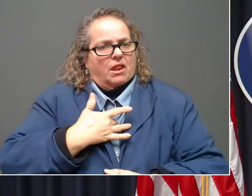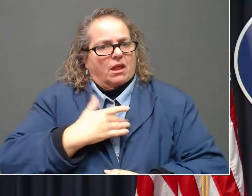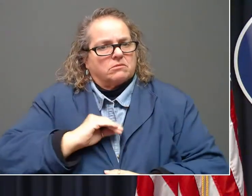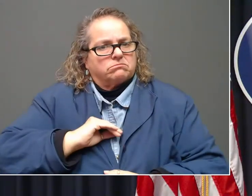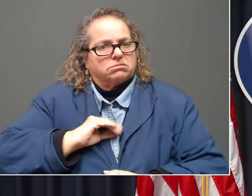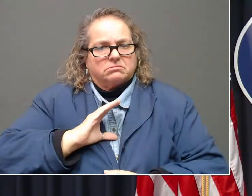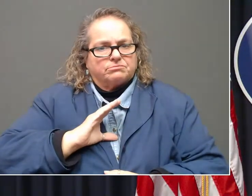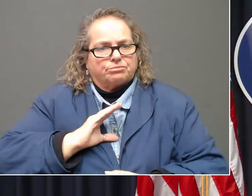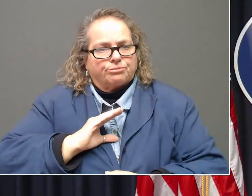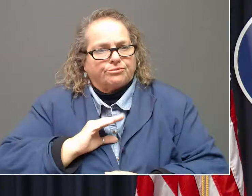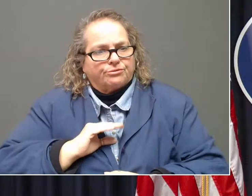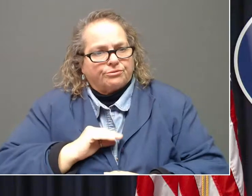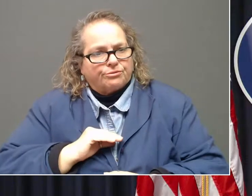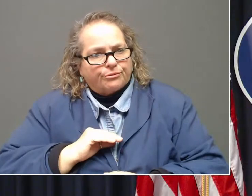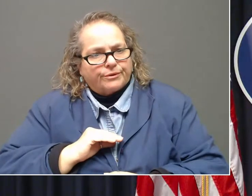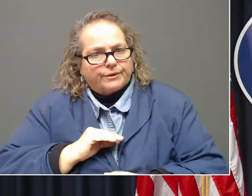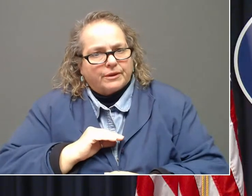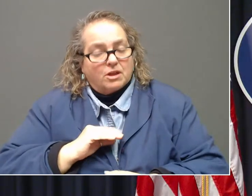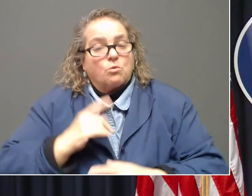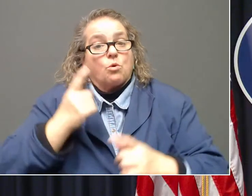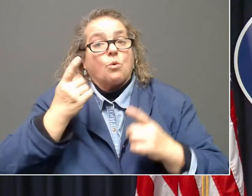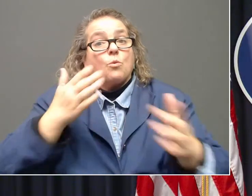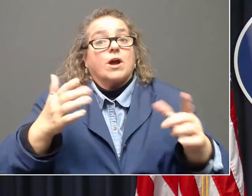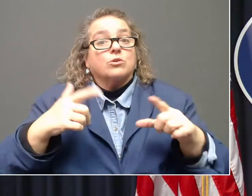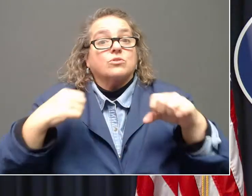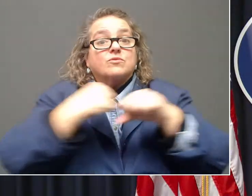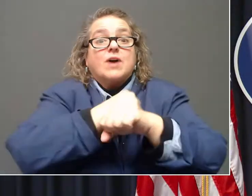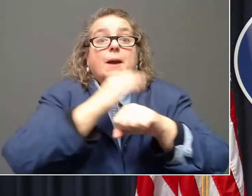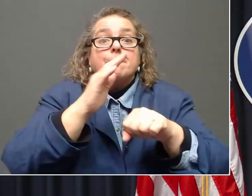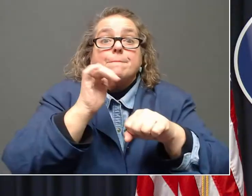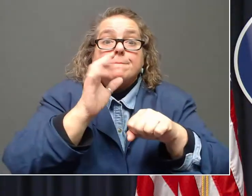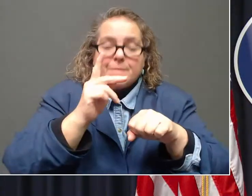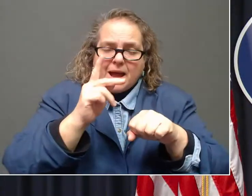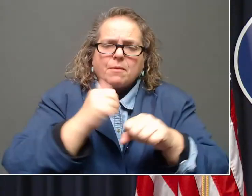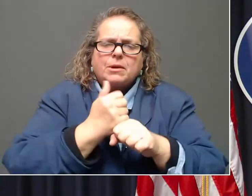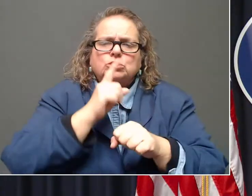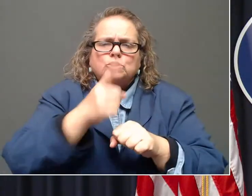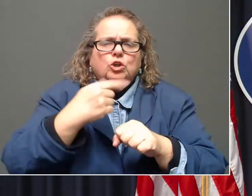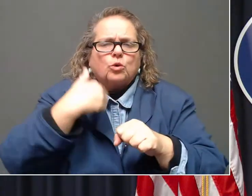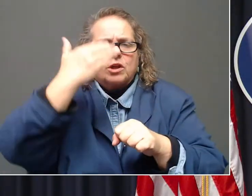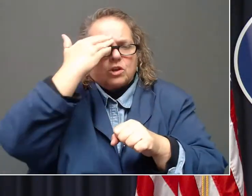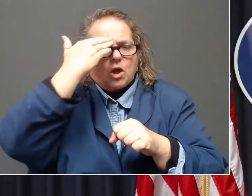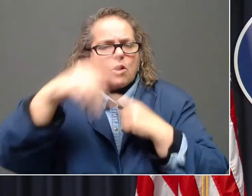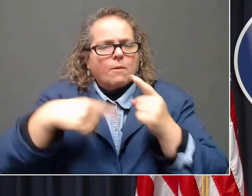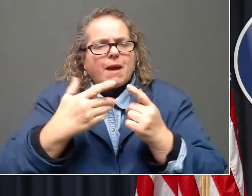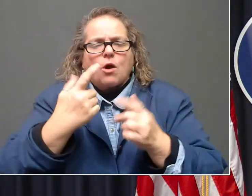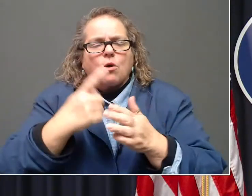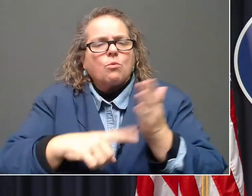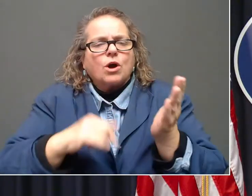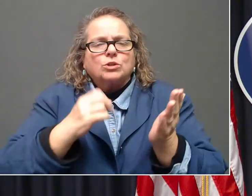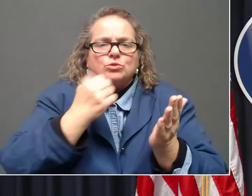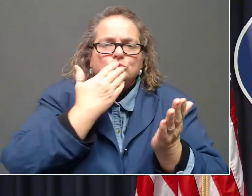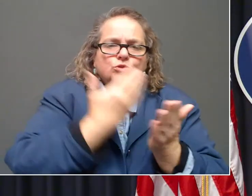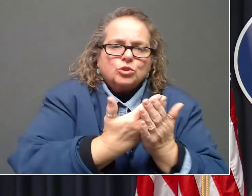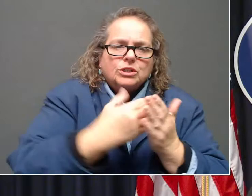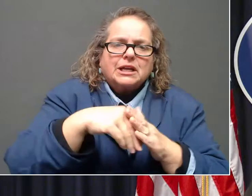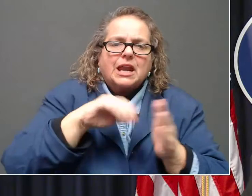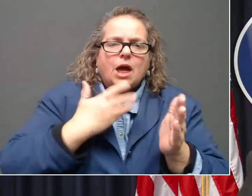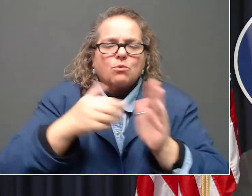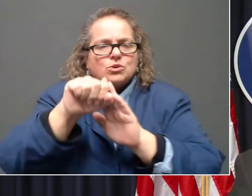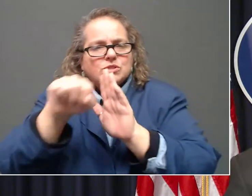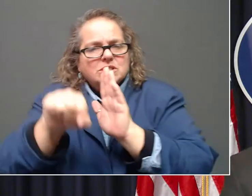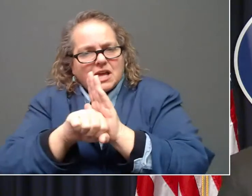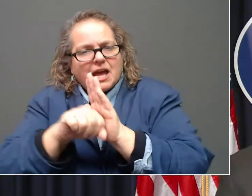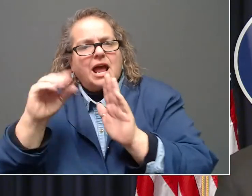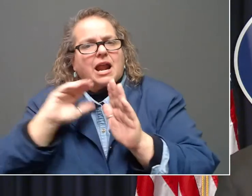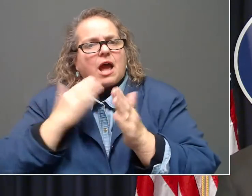against that is to make sure that we know about all the good things that are going on in our state and in our world around